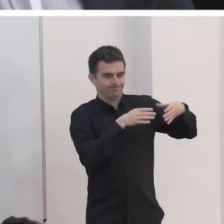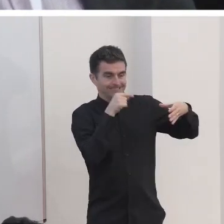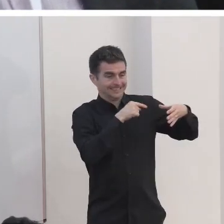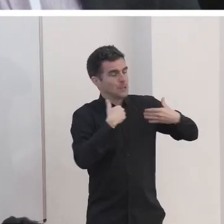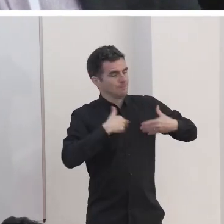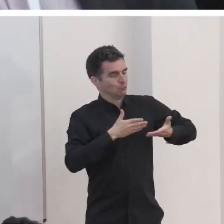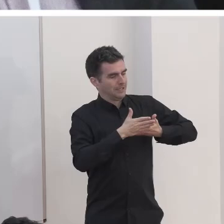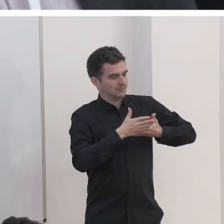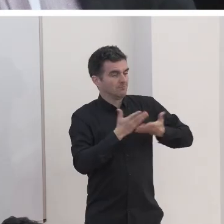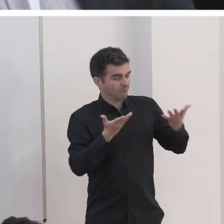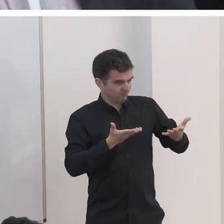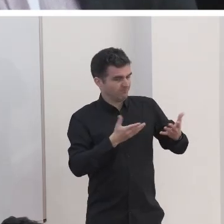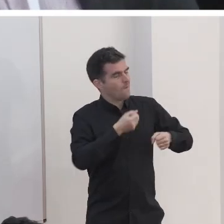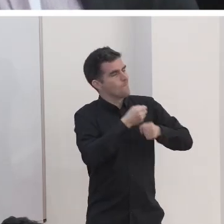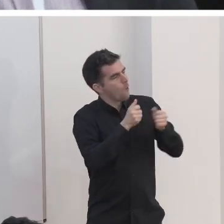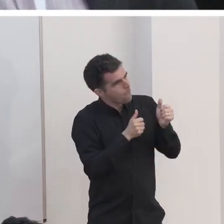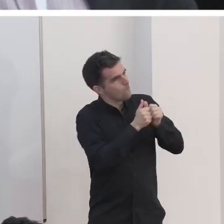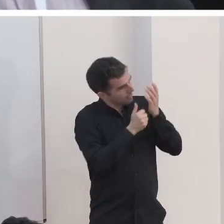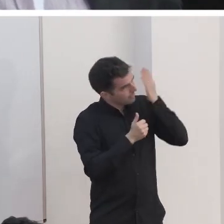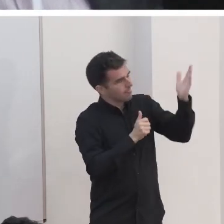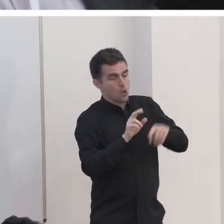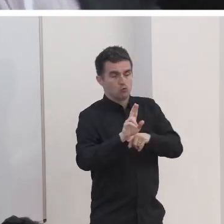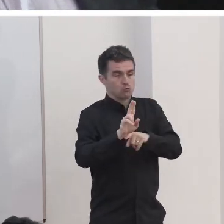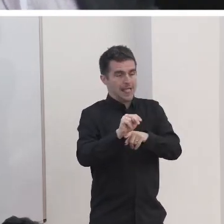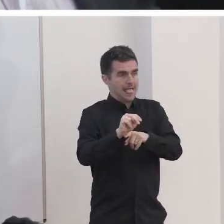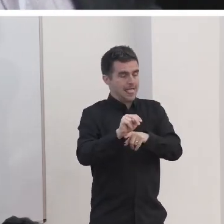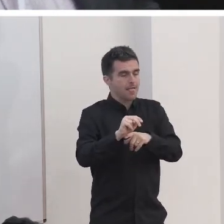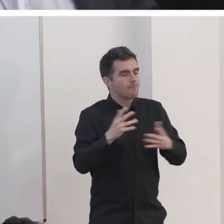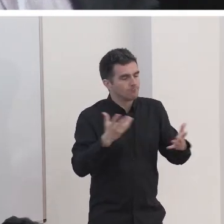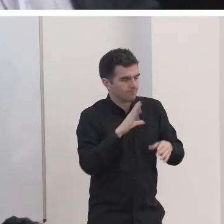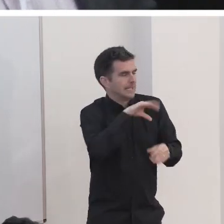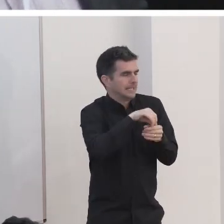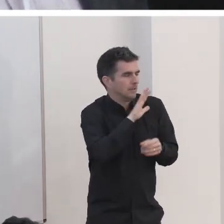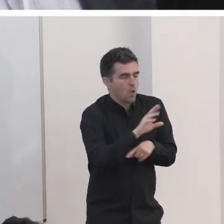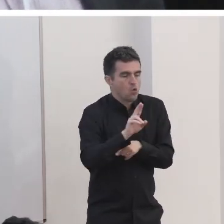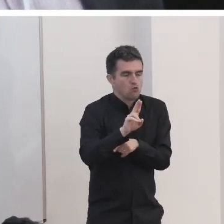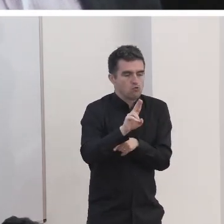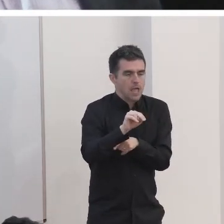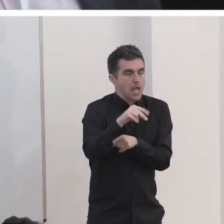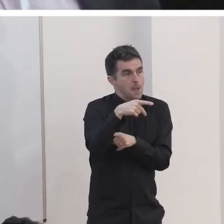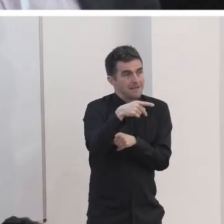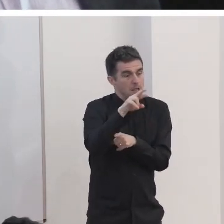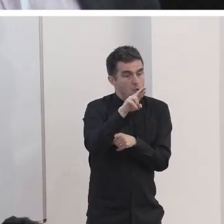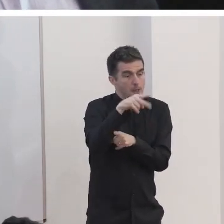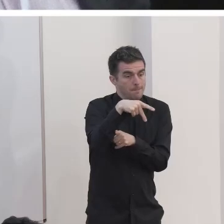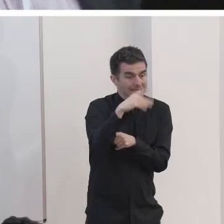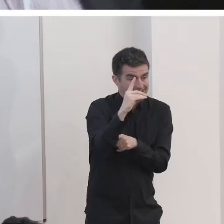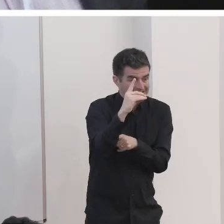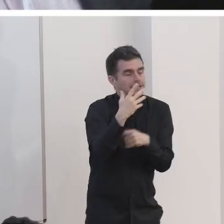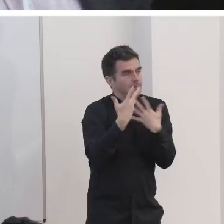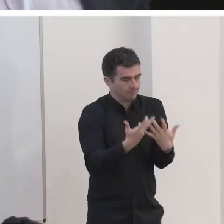what happens? We have 2 law students, I think it was last year, and